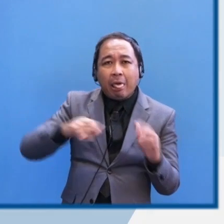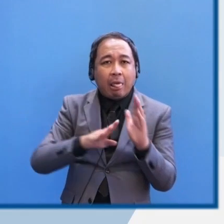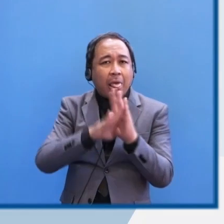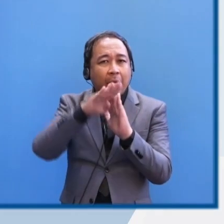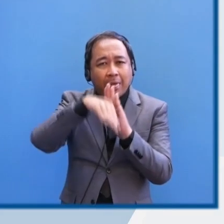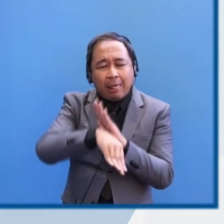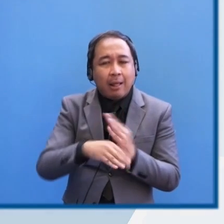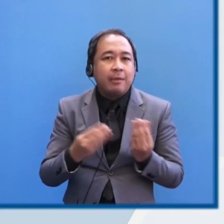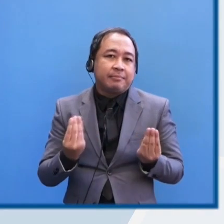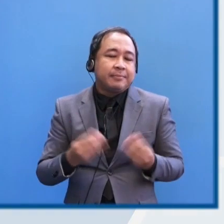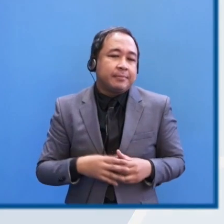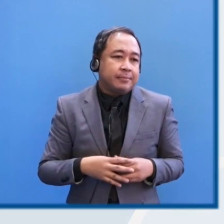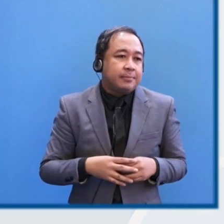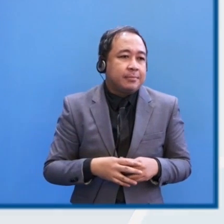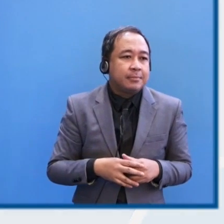I think we're...